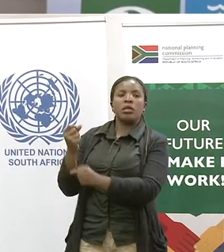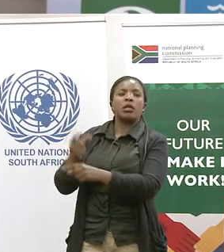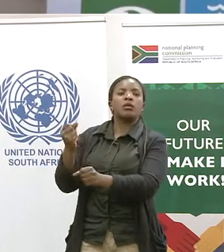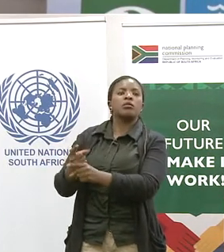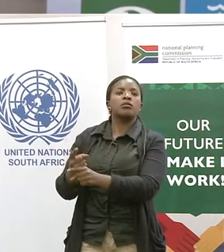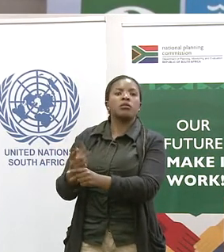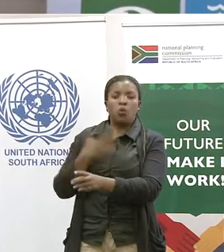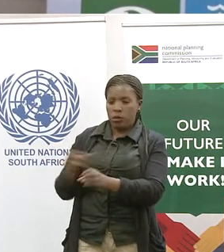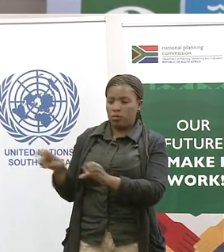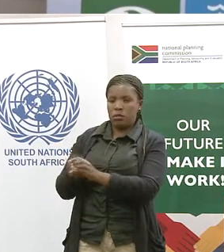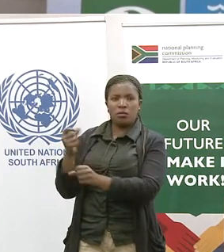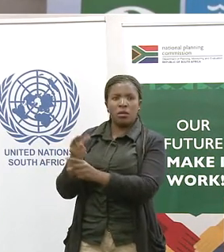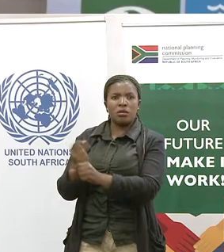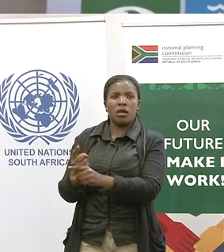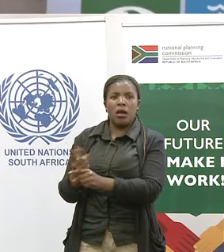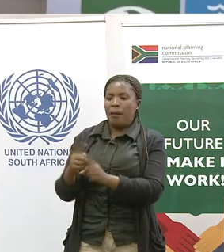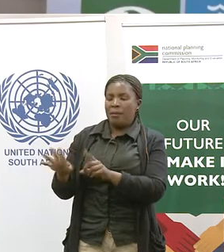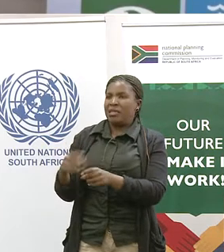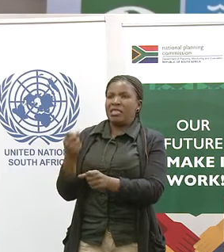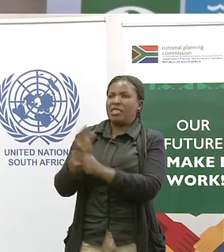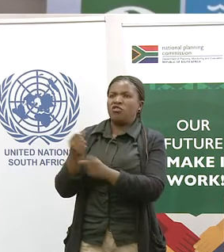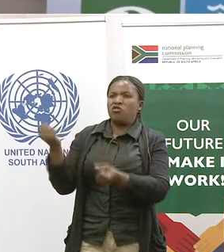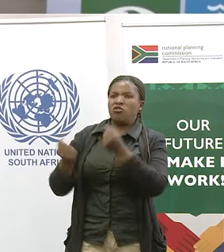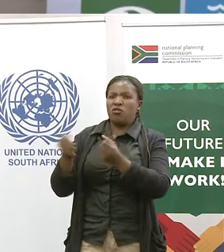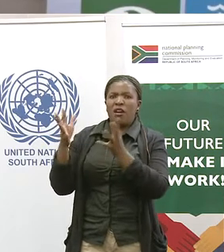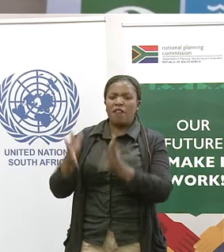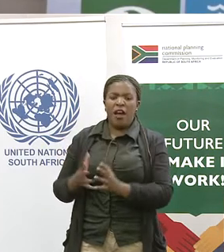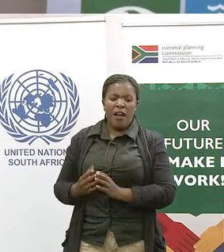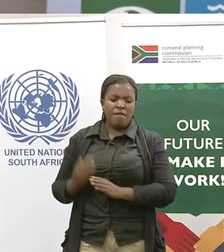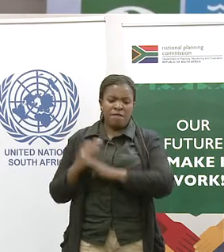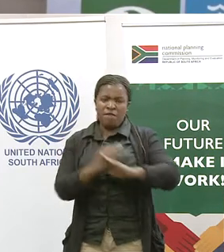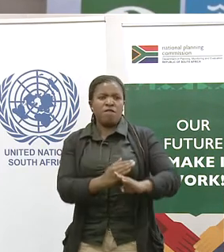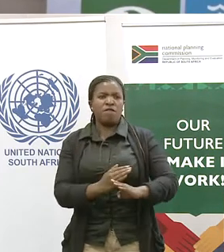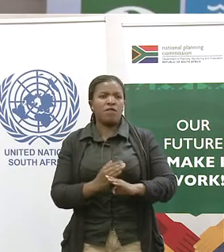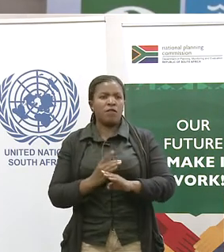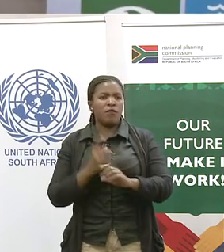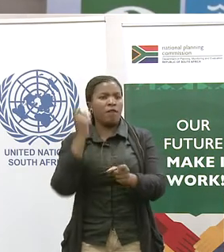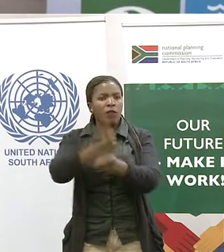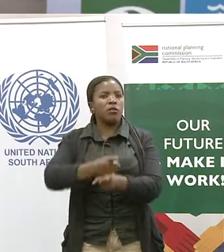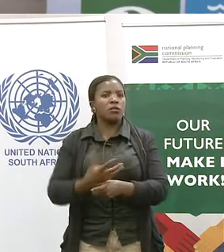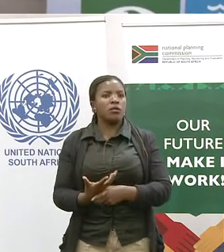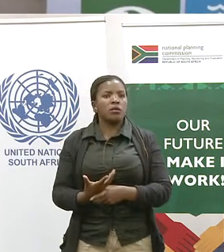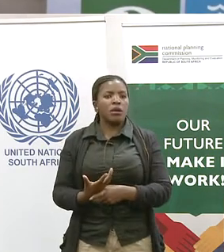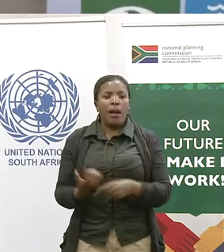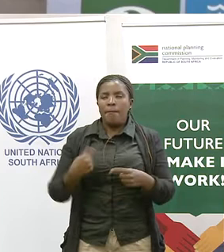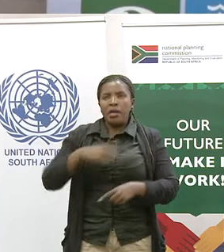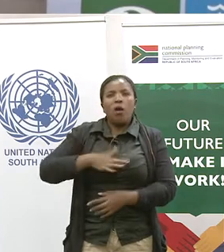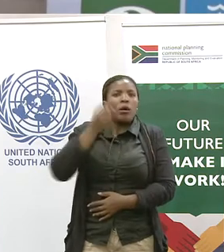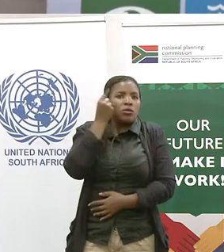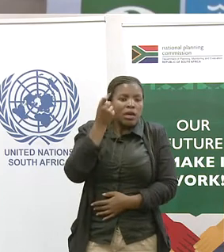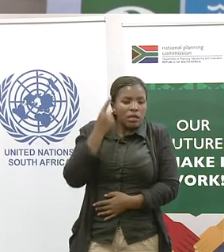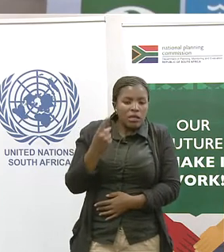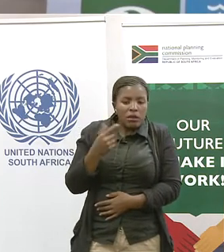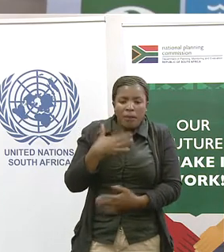paper to fight that situation? I think that is what is needed, to be able